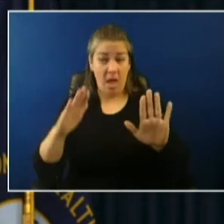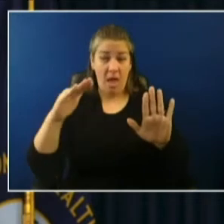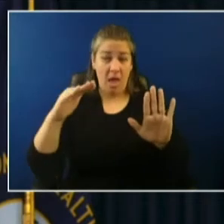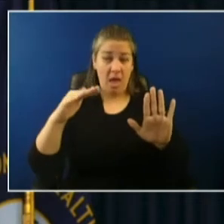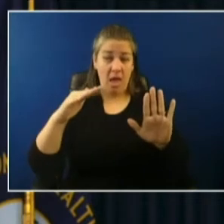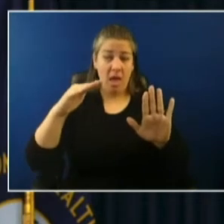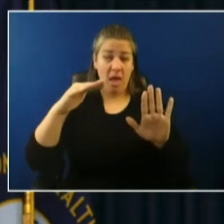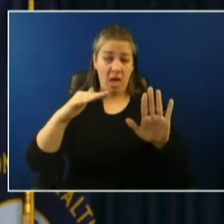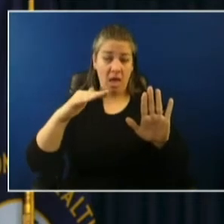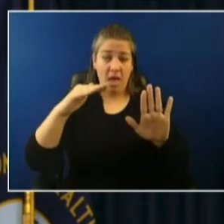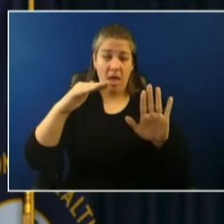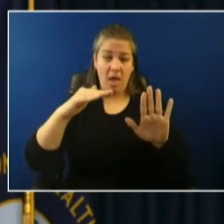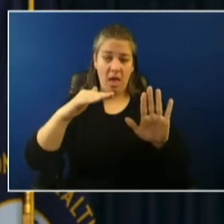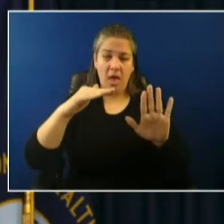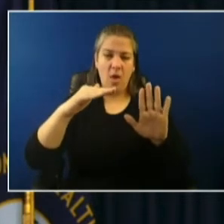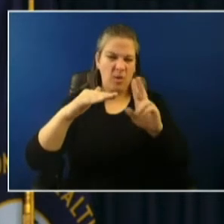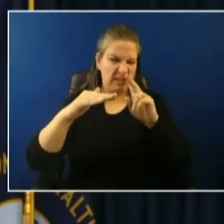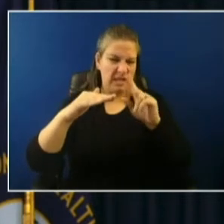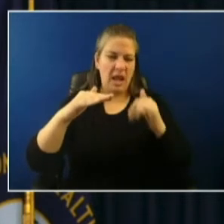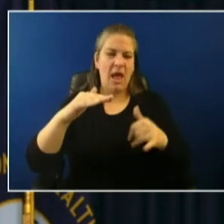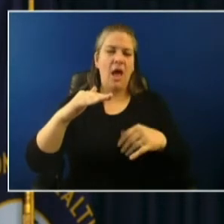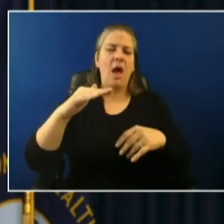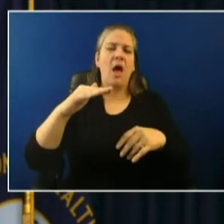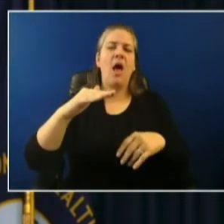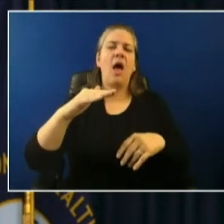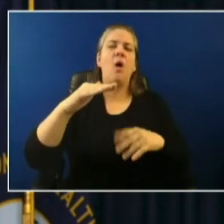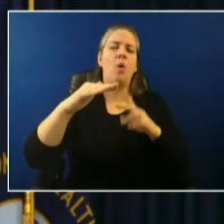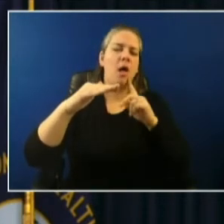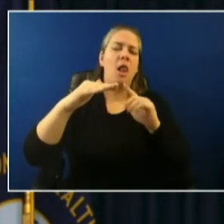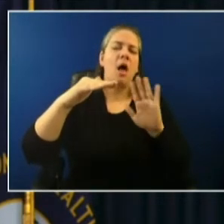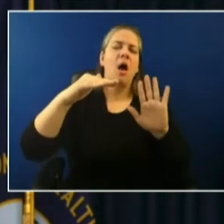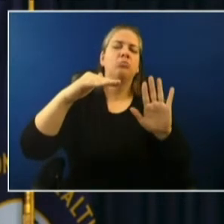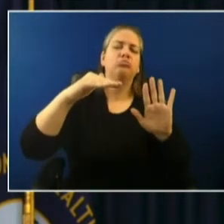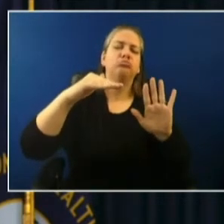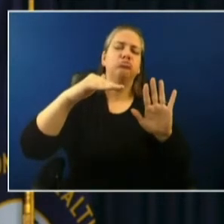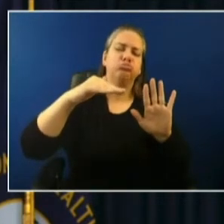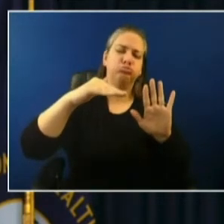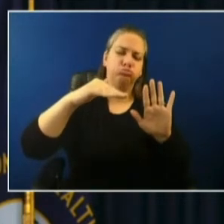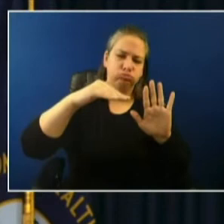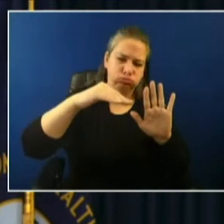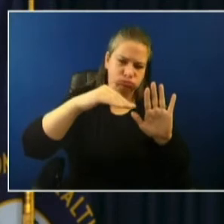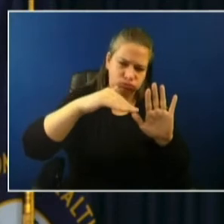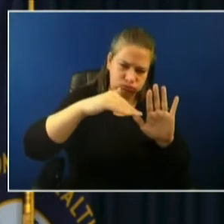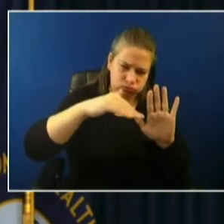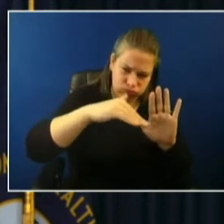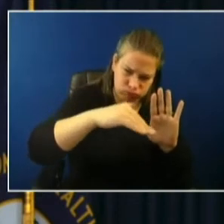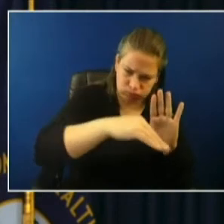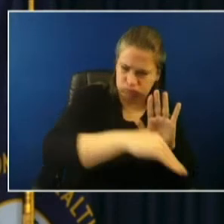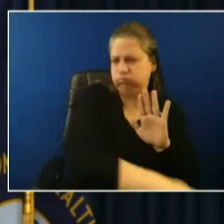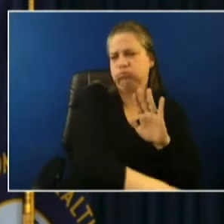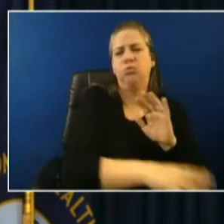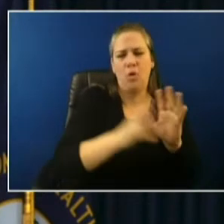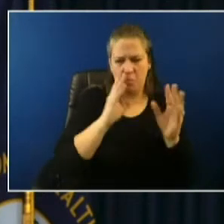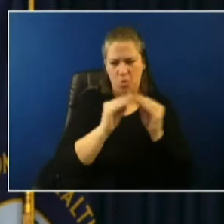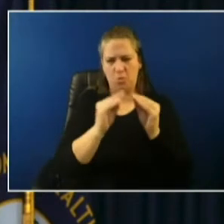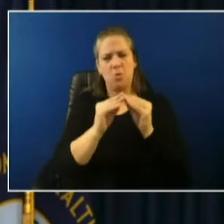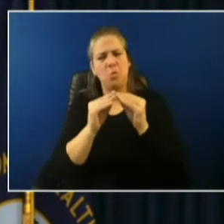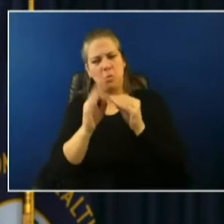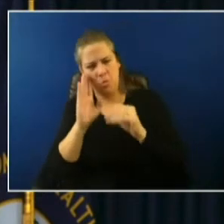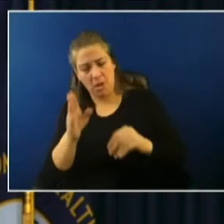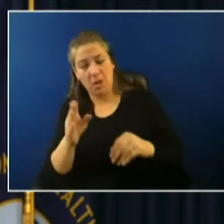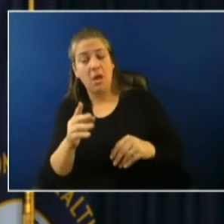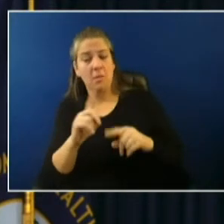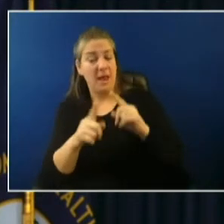the pace of our cases going down will increase. But every day we're having a little